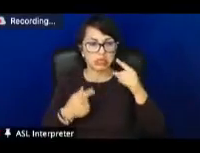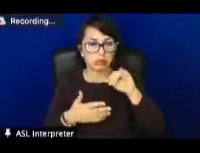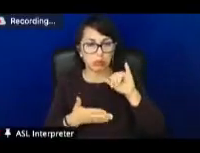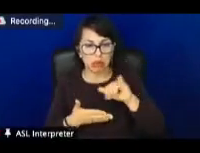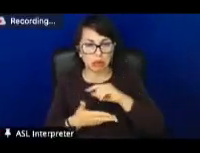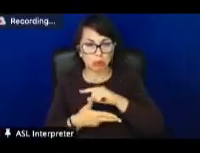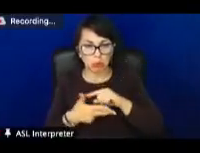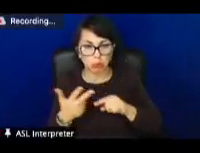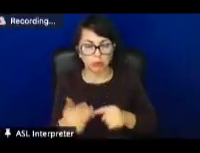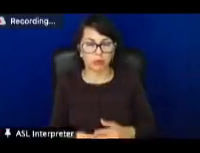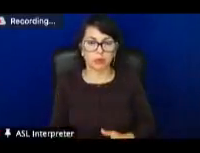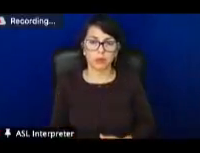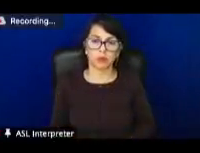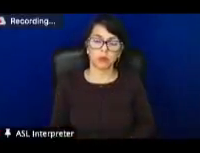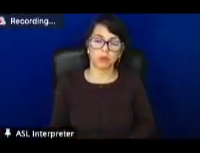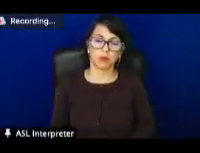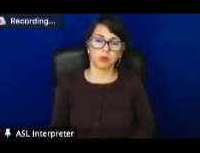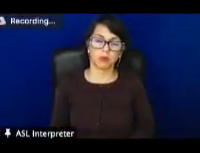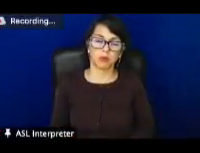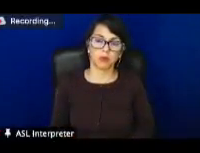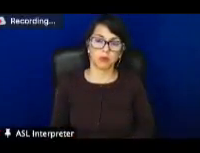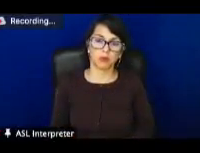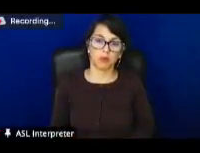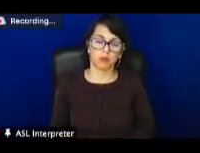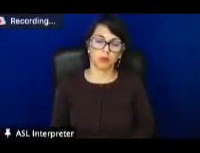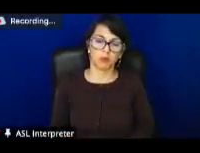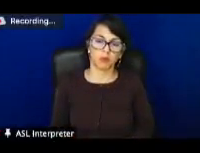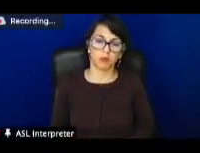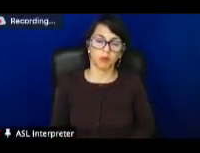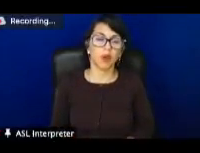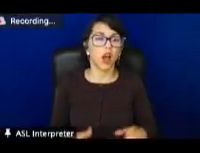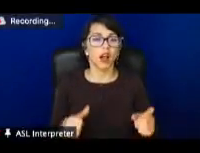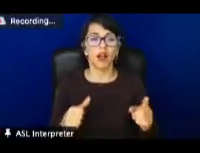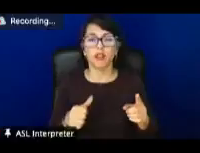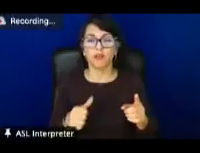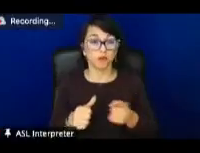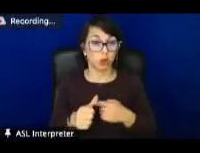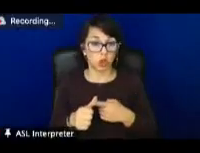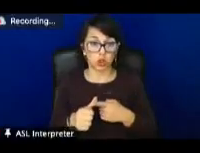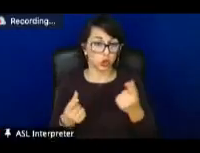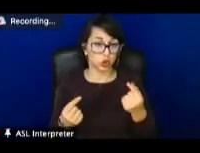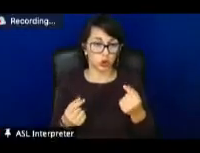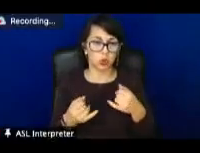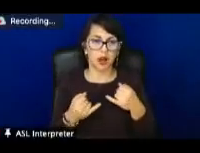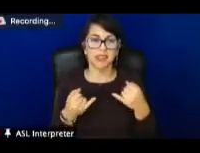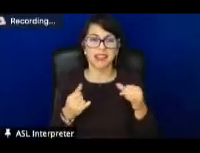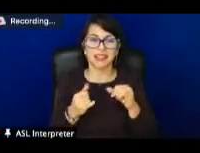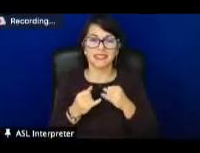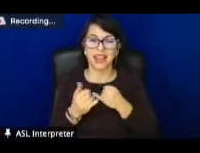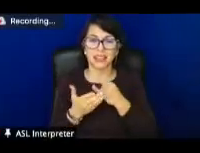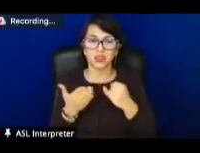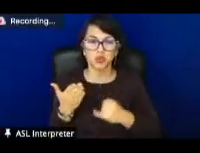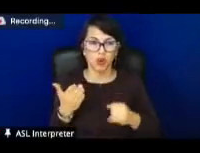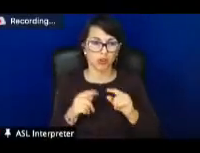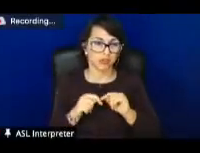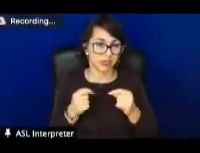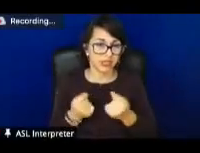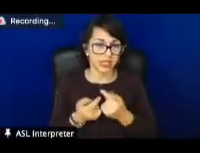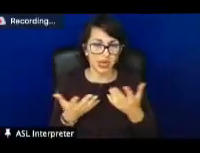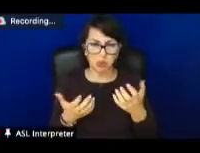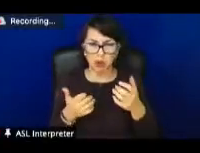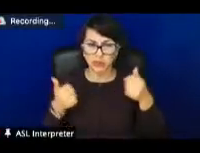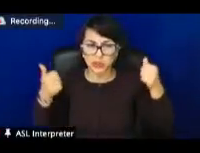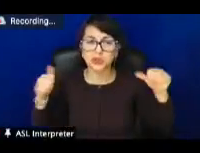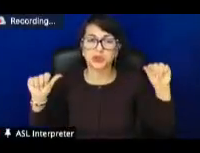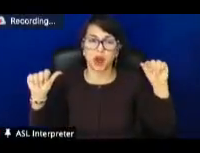And that's where the line drawing team want to take a first crack at it to help essentially make the commission's time be